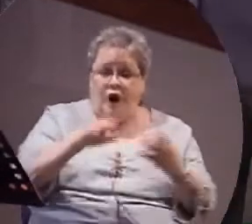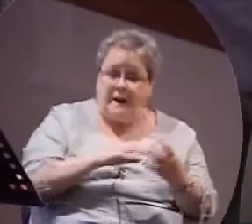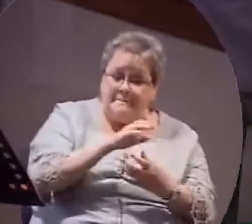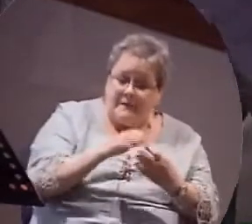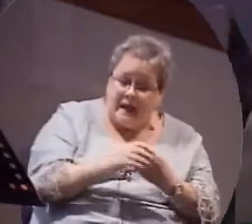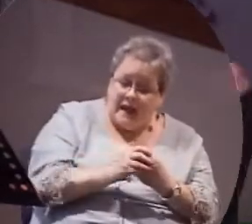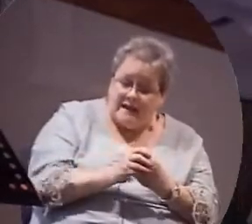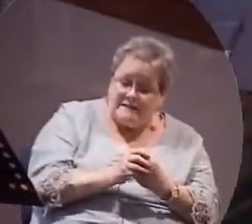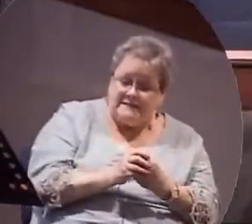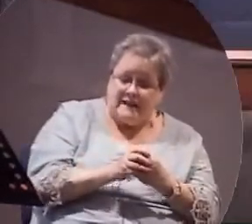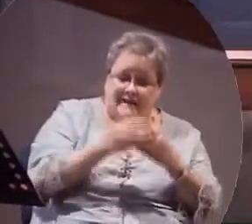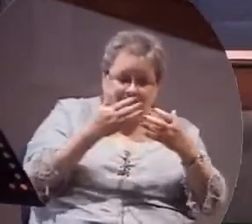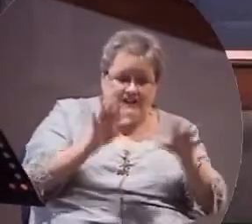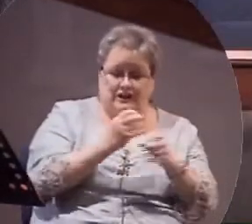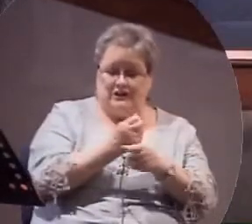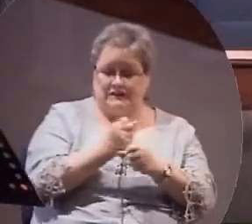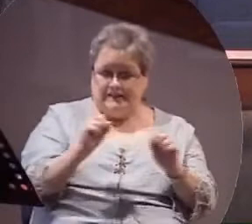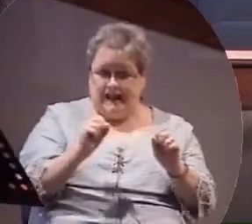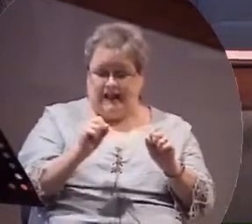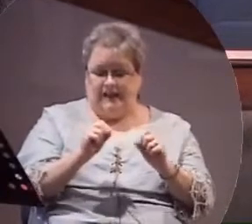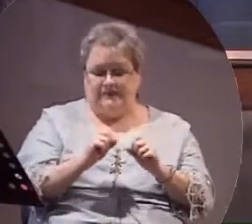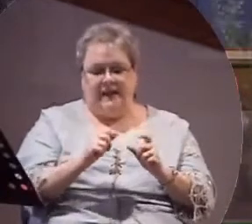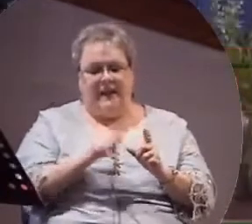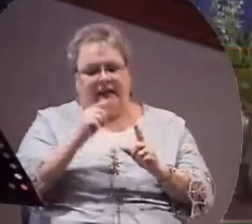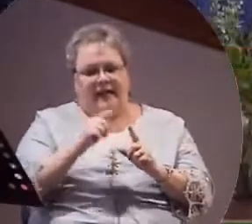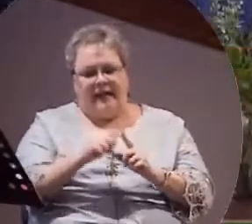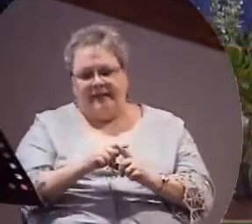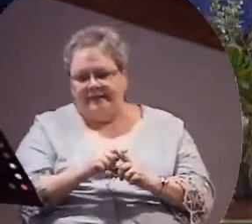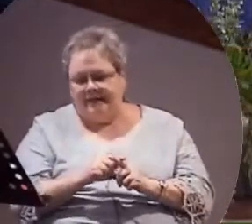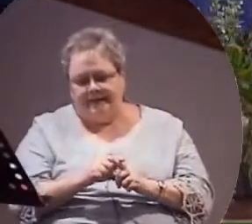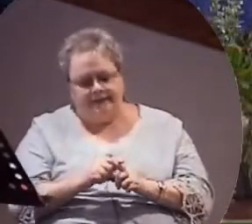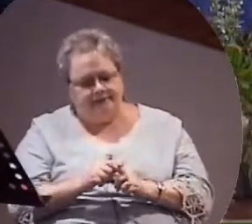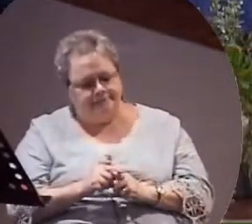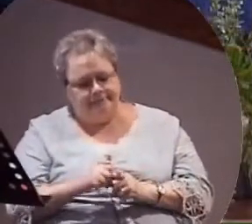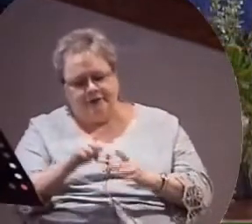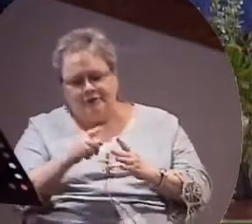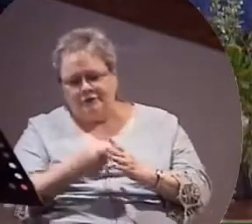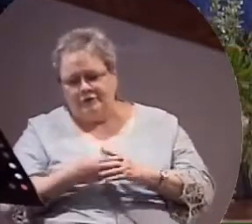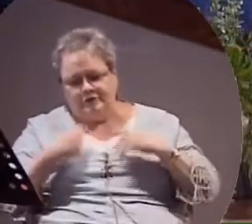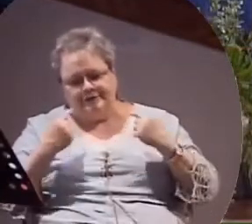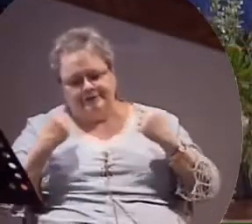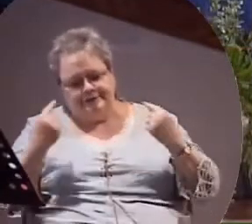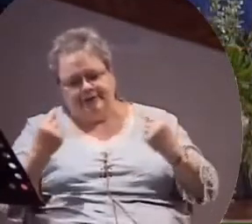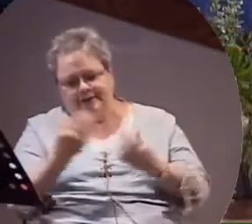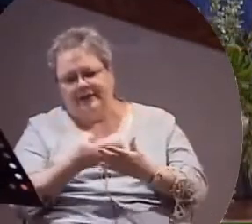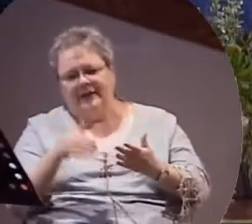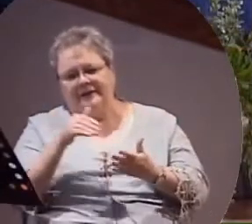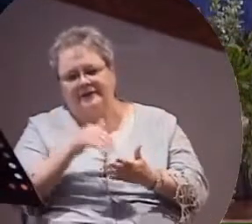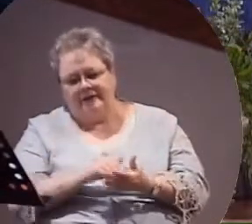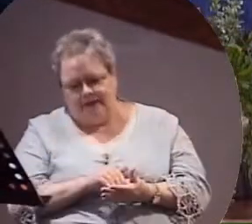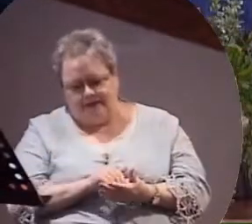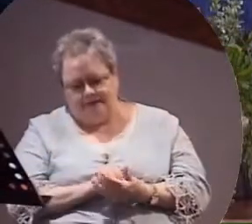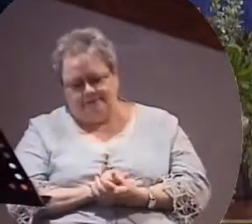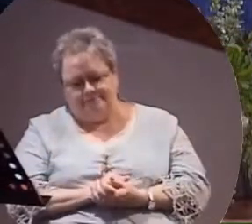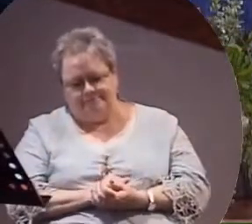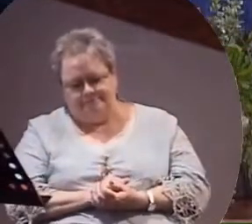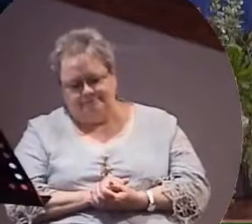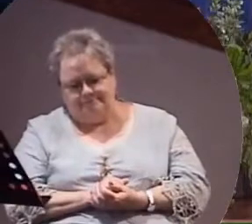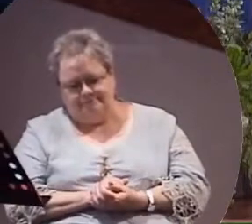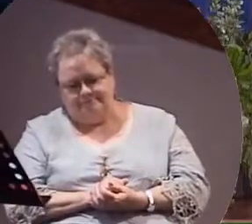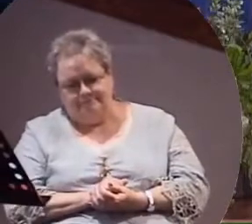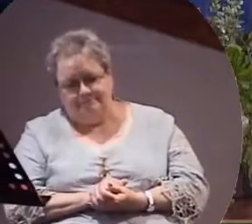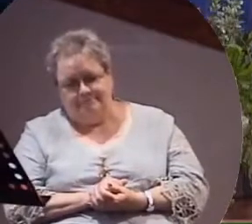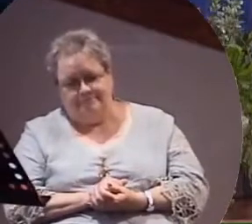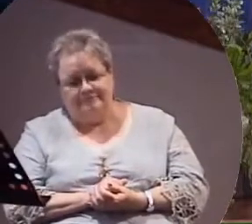got over all that, started following the flesh, and fell right back into another mess. Can I tell all of us in this